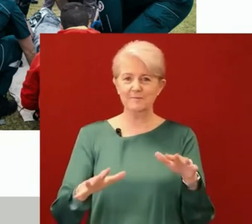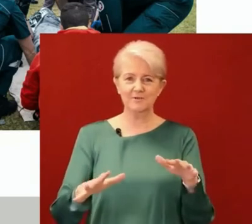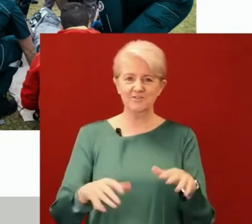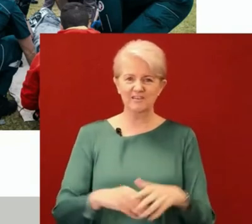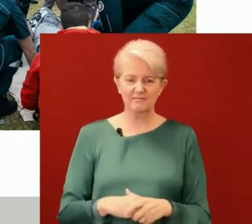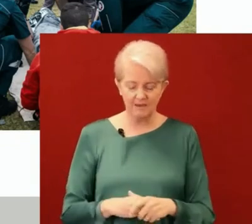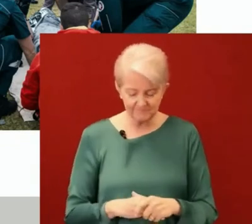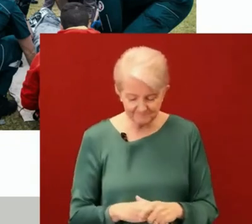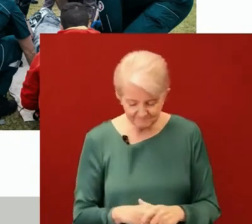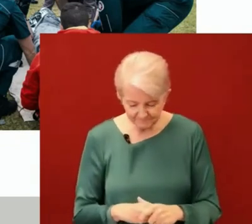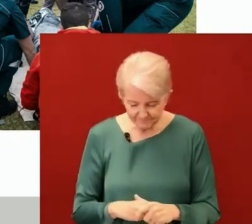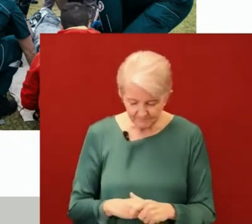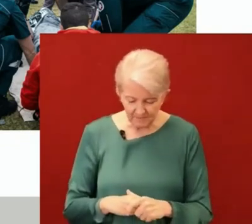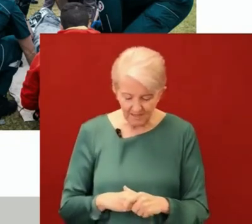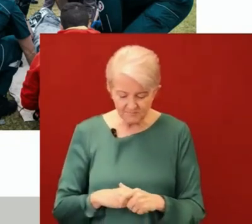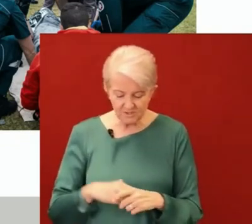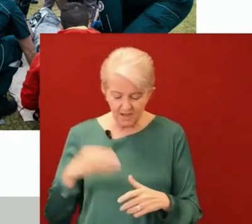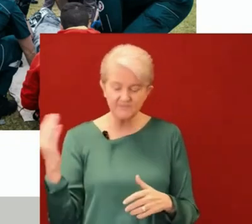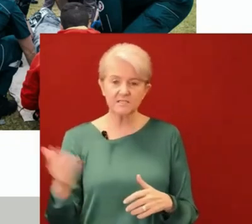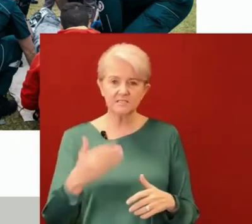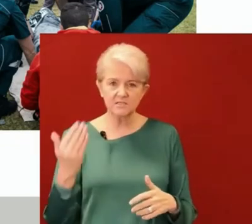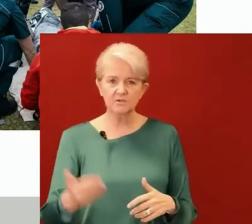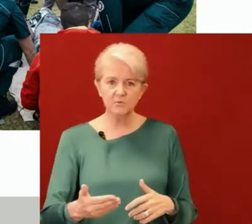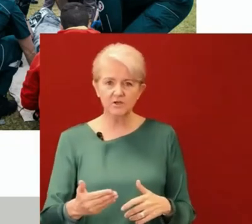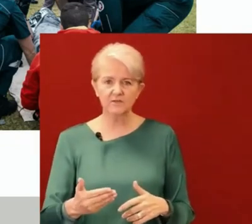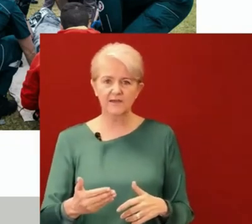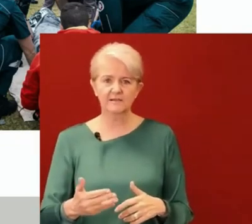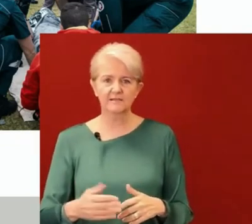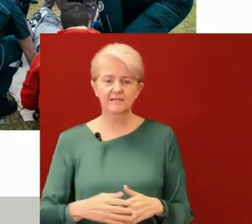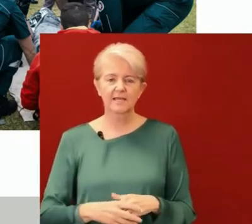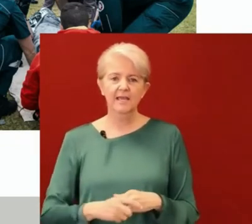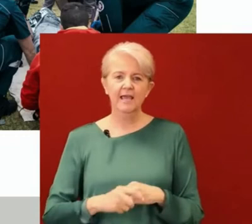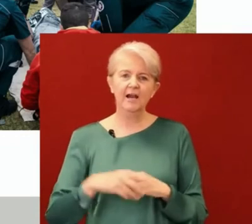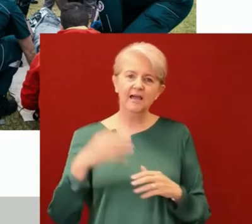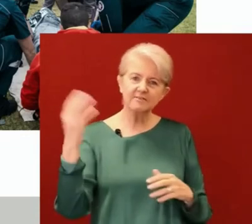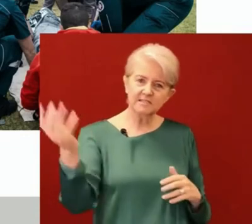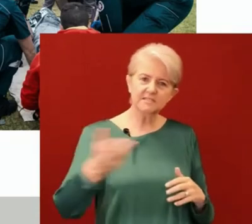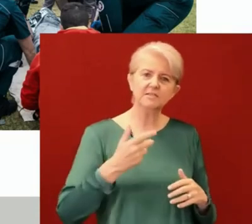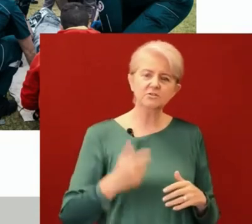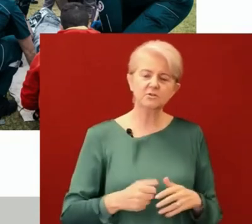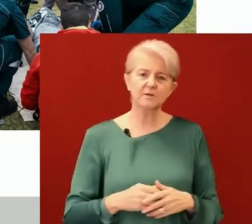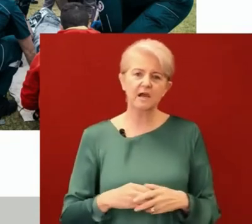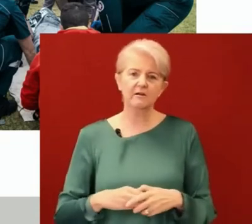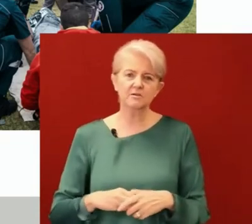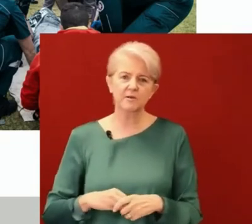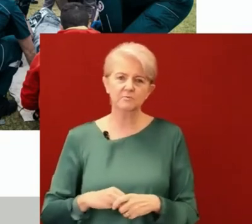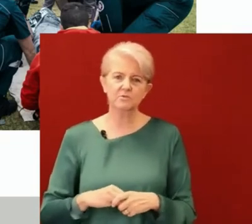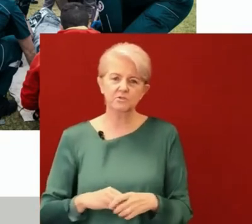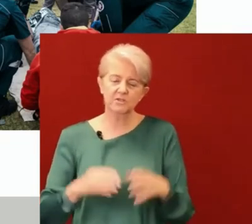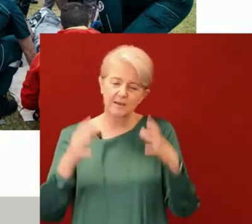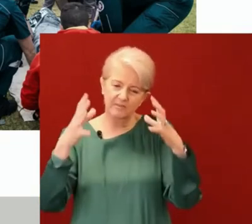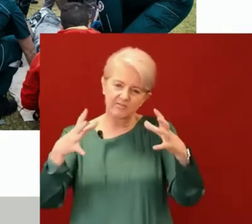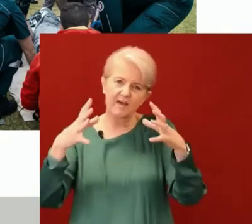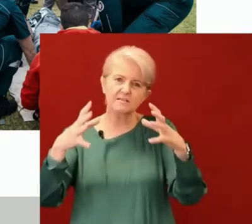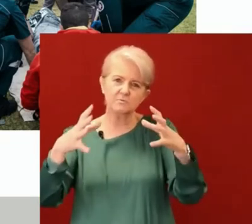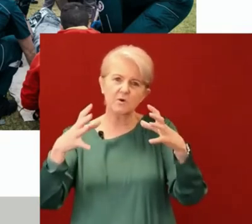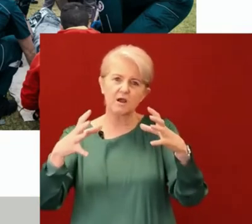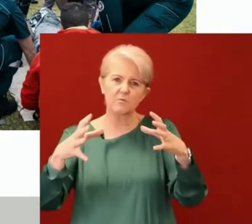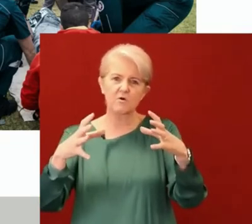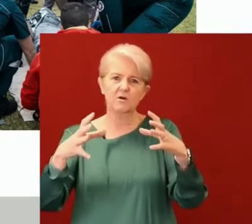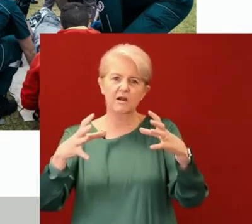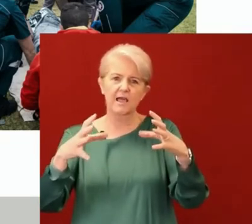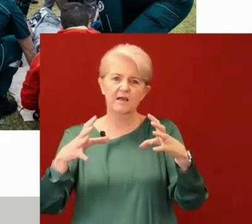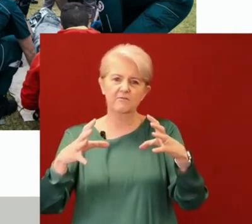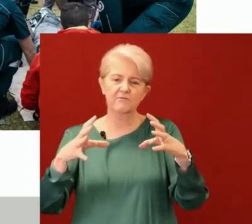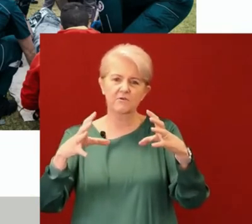office that maybe don't think that. So I have to continue to work on that. And I have to continue to encourage people to do that. But that's what